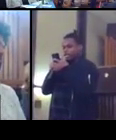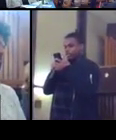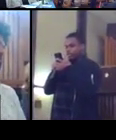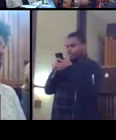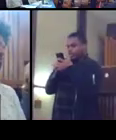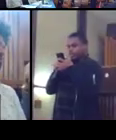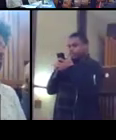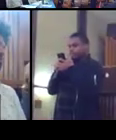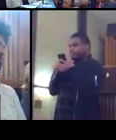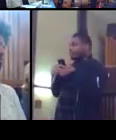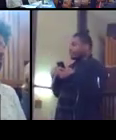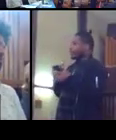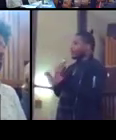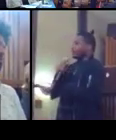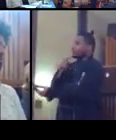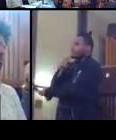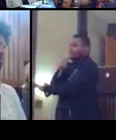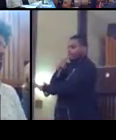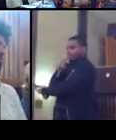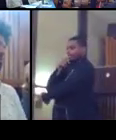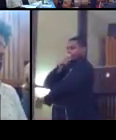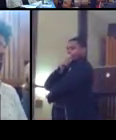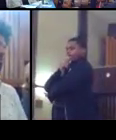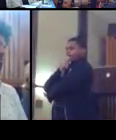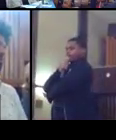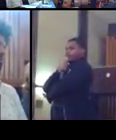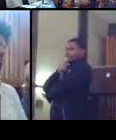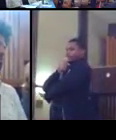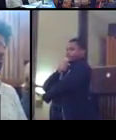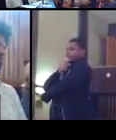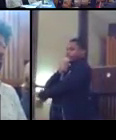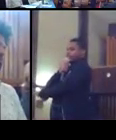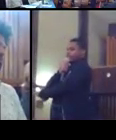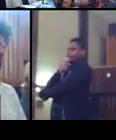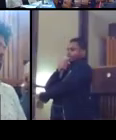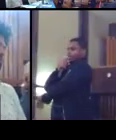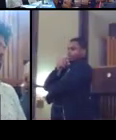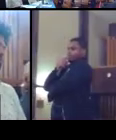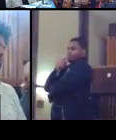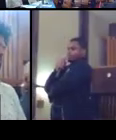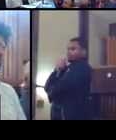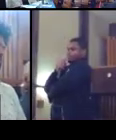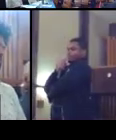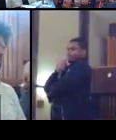vibrant neighborhoods. I wanted to be part of this because